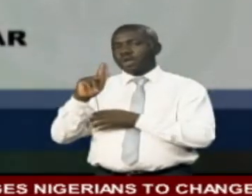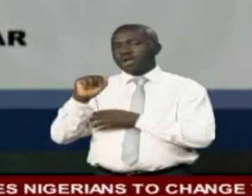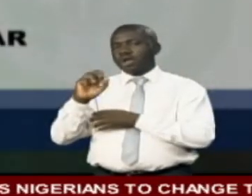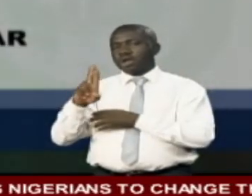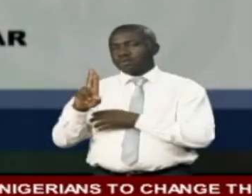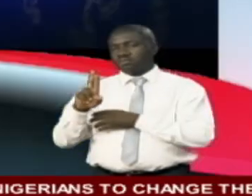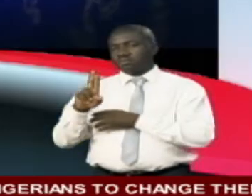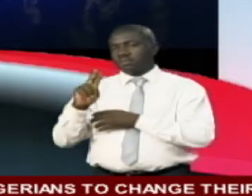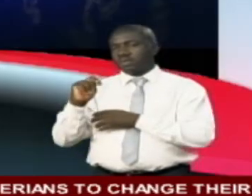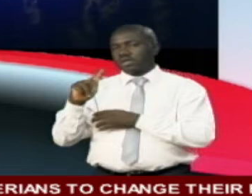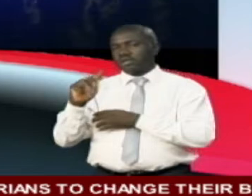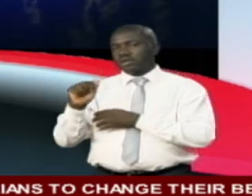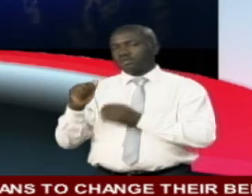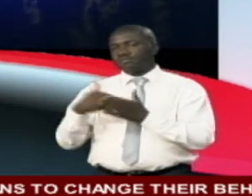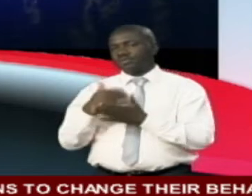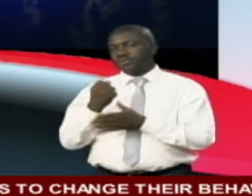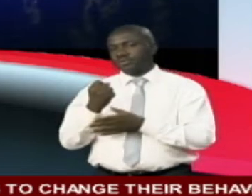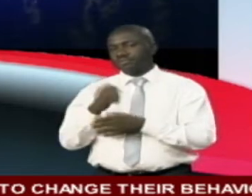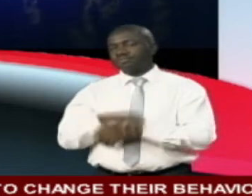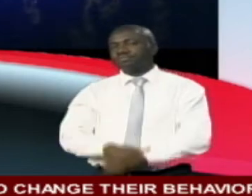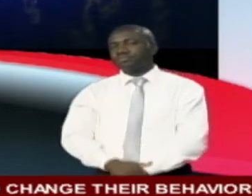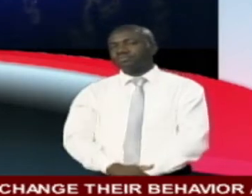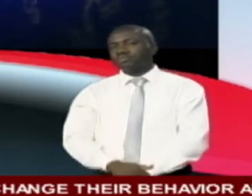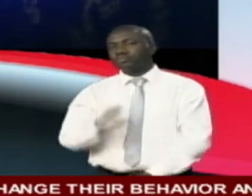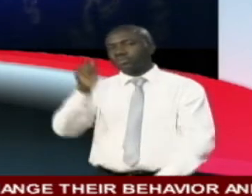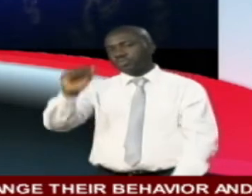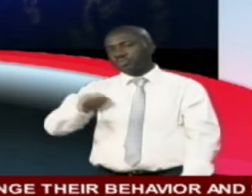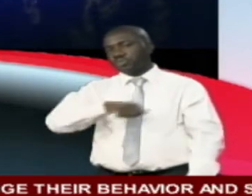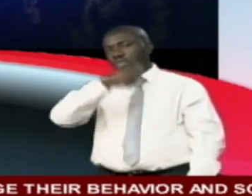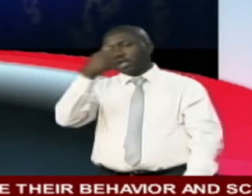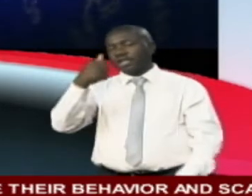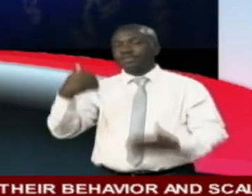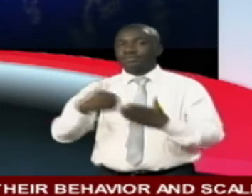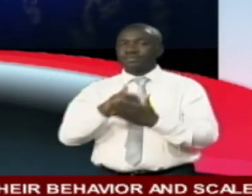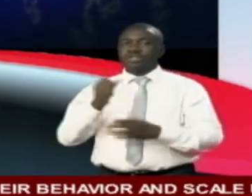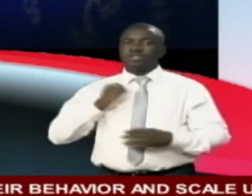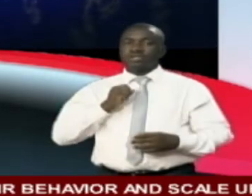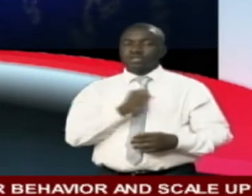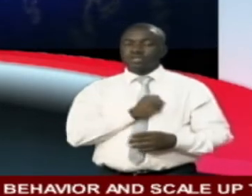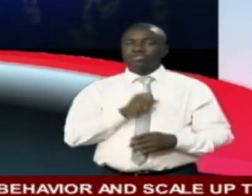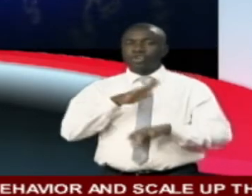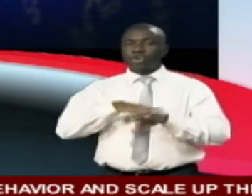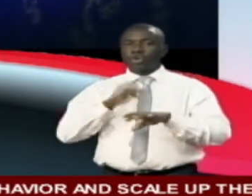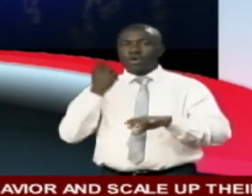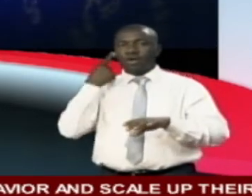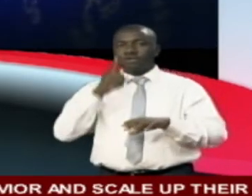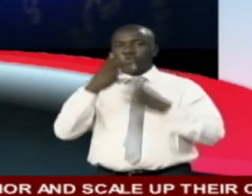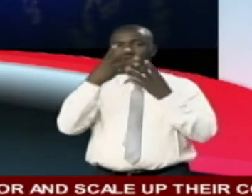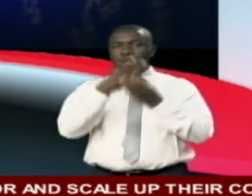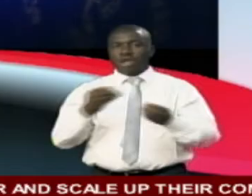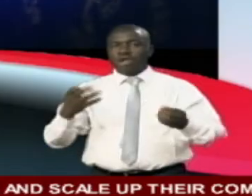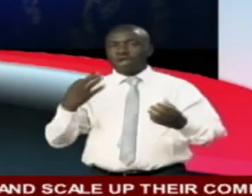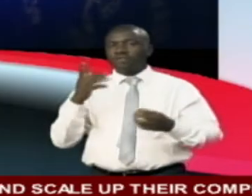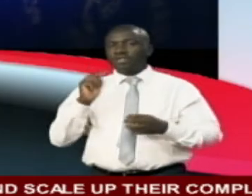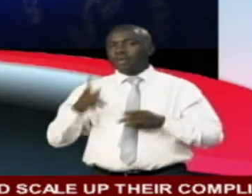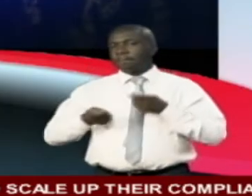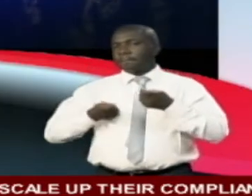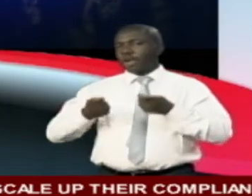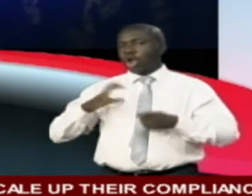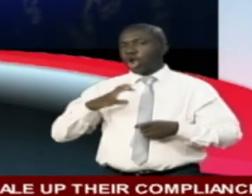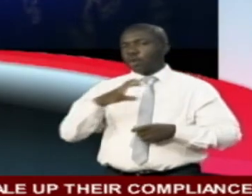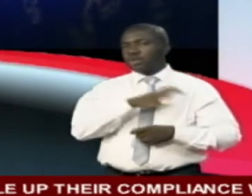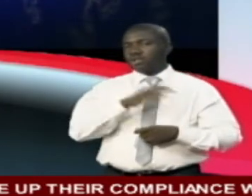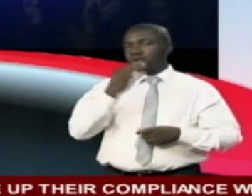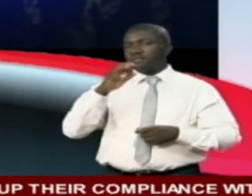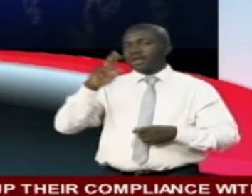NTA. And in other news, the Senate has called for the dissolution of the Interim Management Committee of the Niger